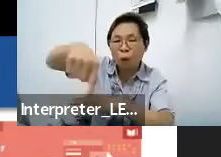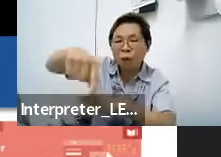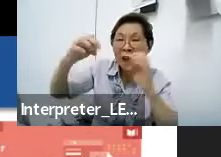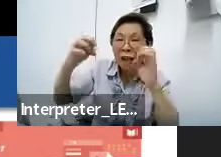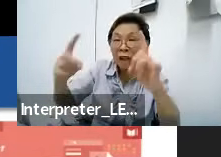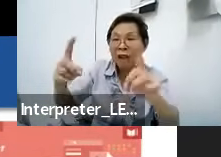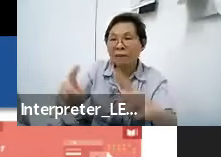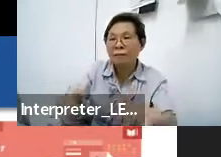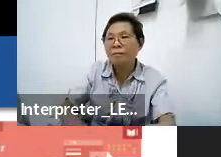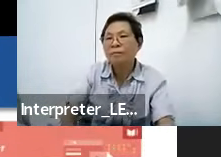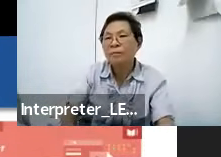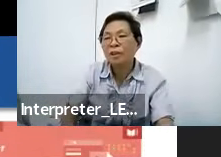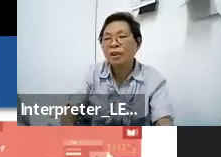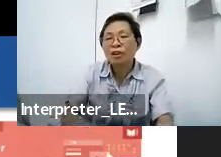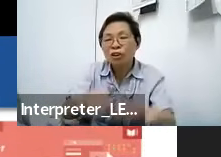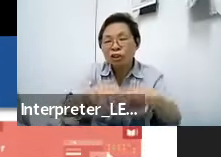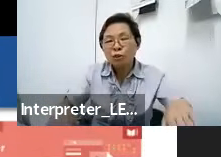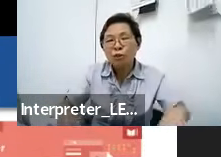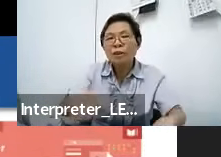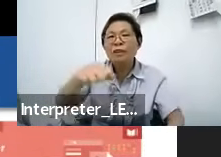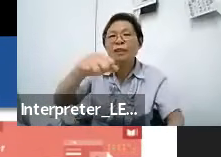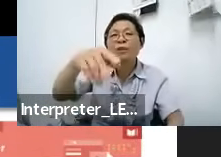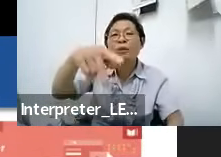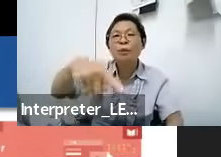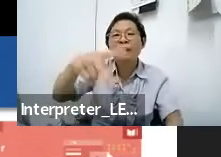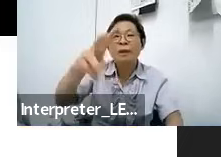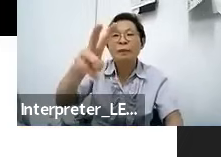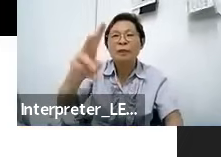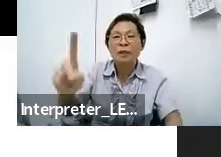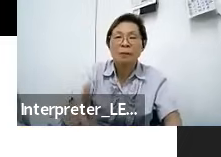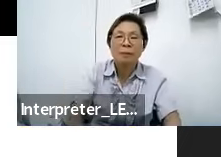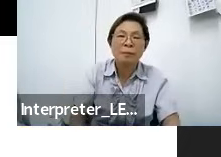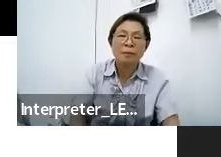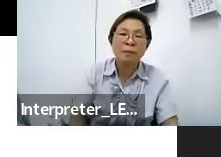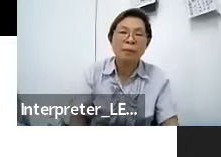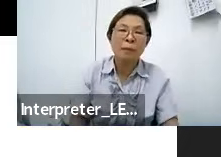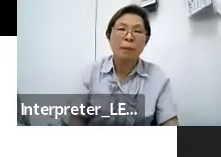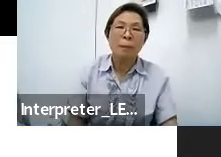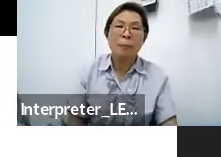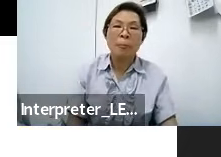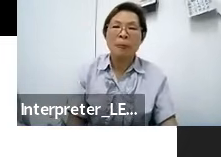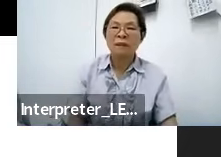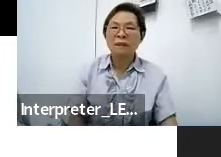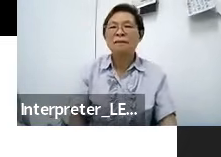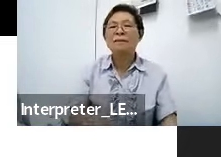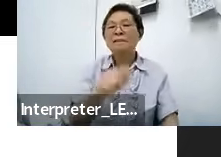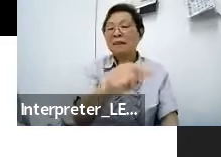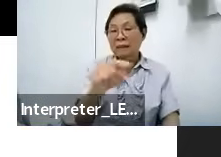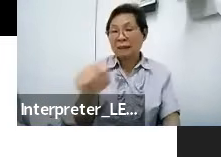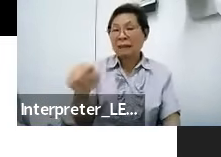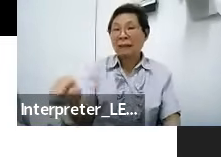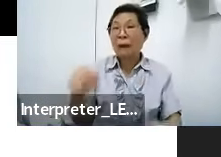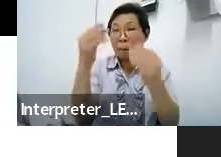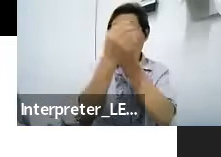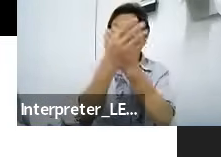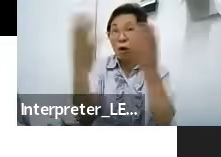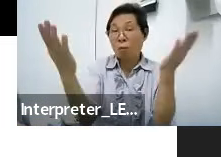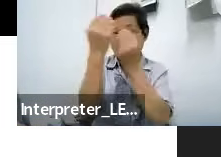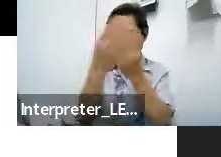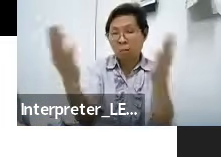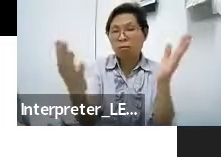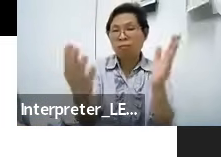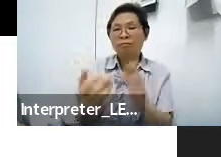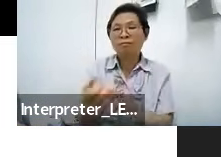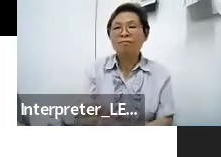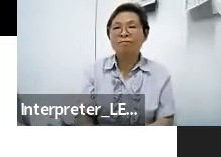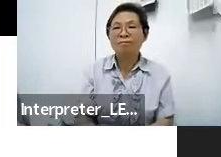of children with disabilities. Next. Yeah, so these are some of the information or resources that